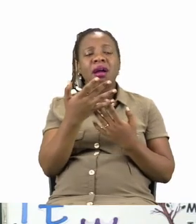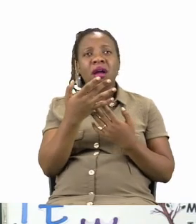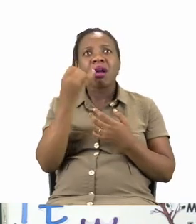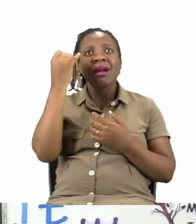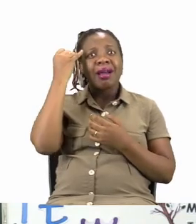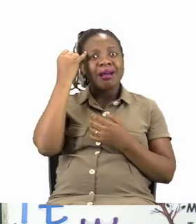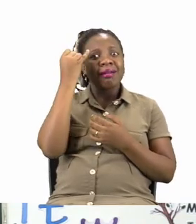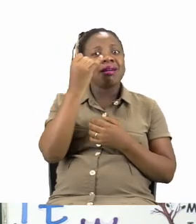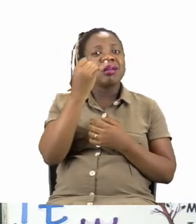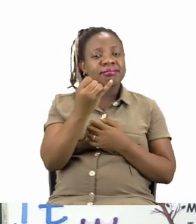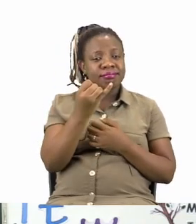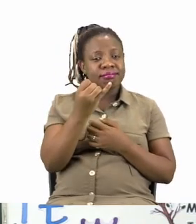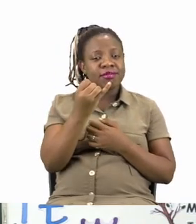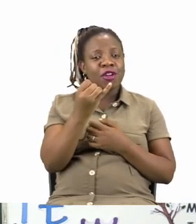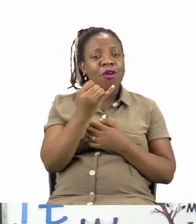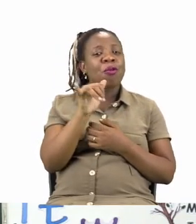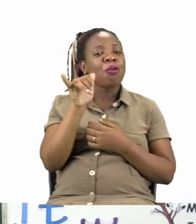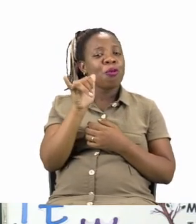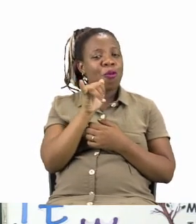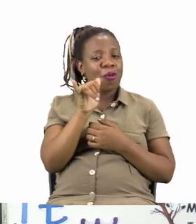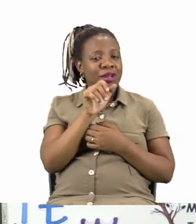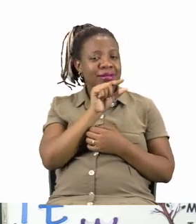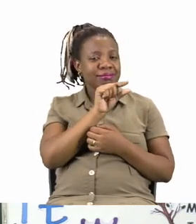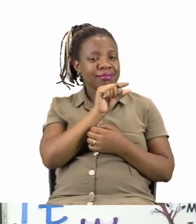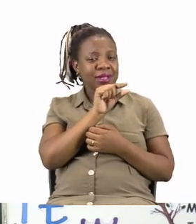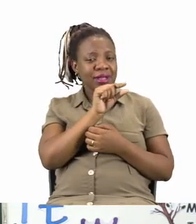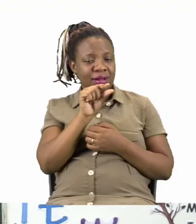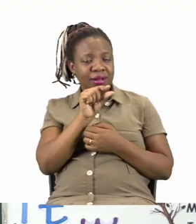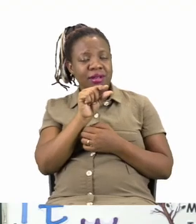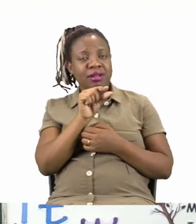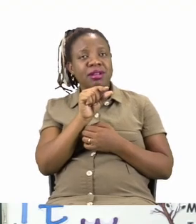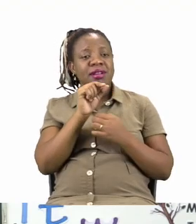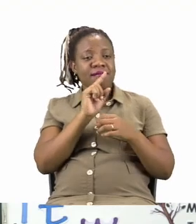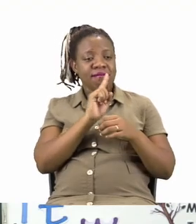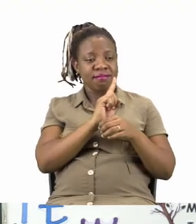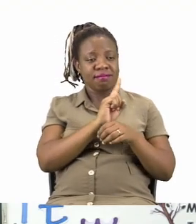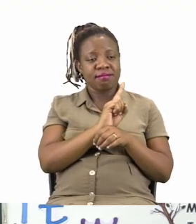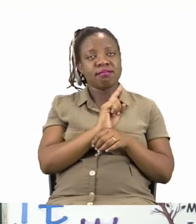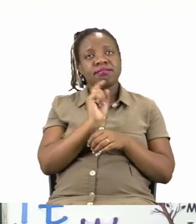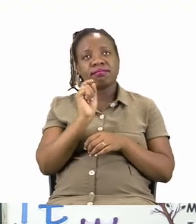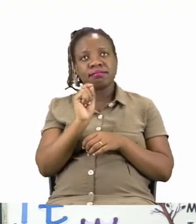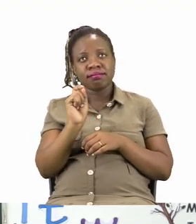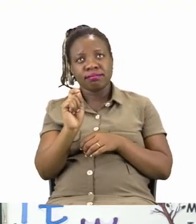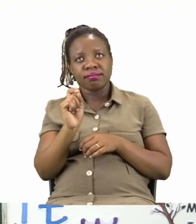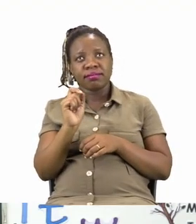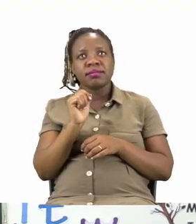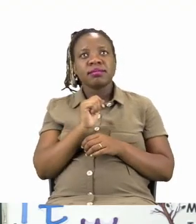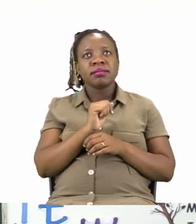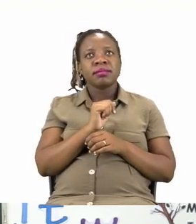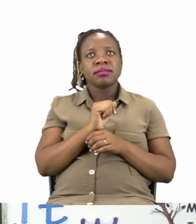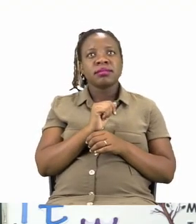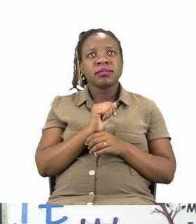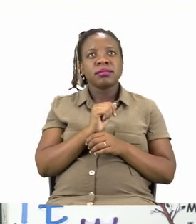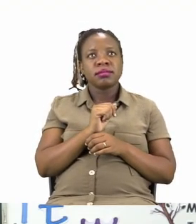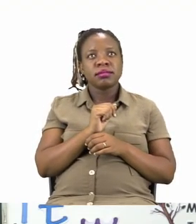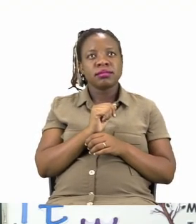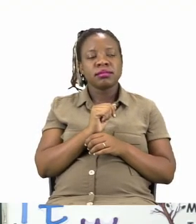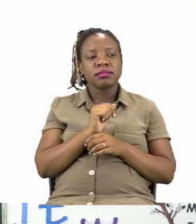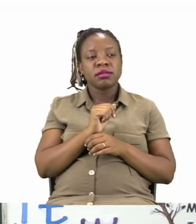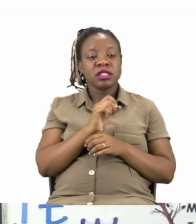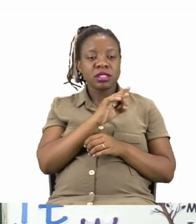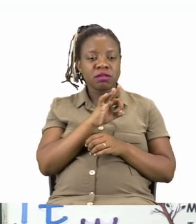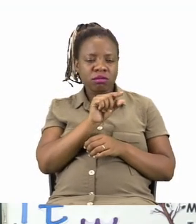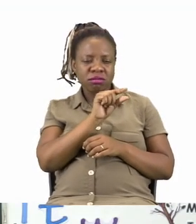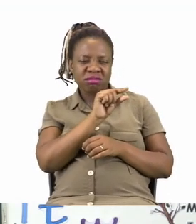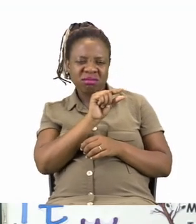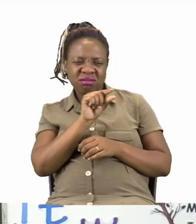to find the words in capital letters, and maybe these are the words that you can start your